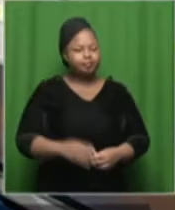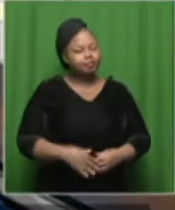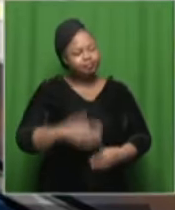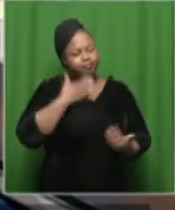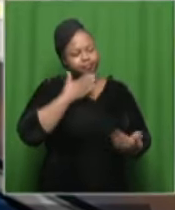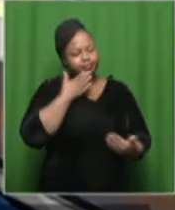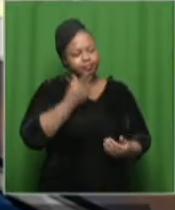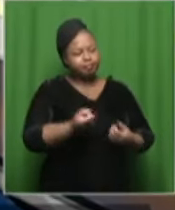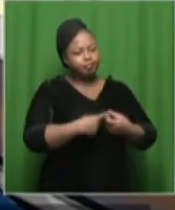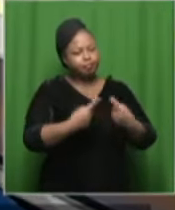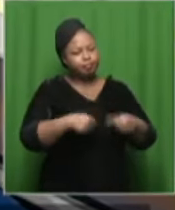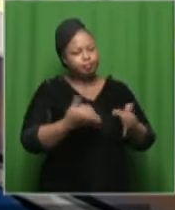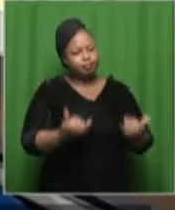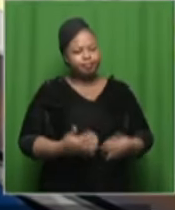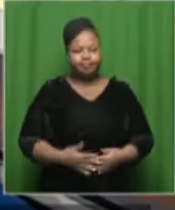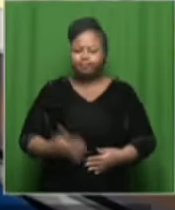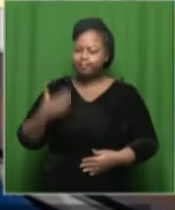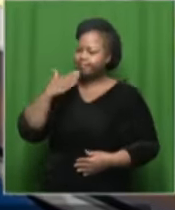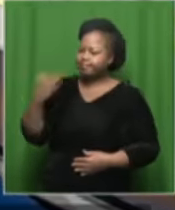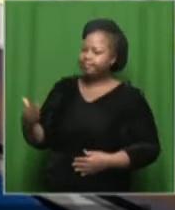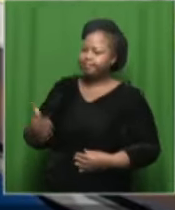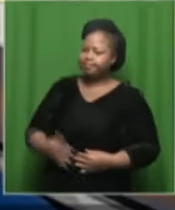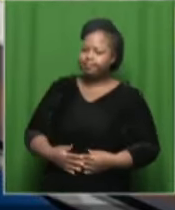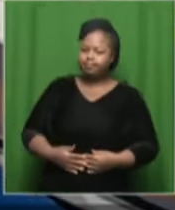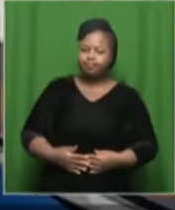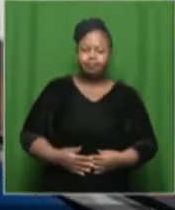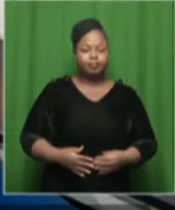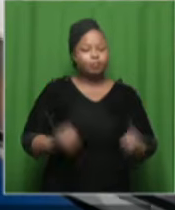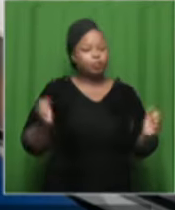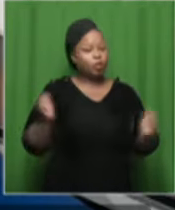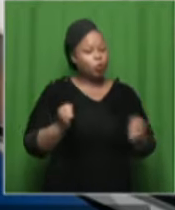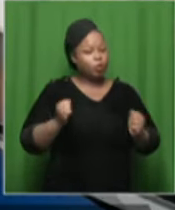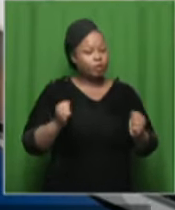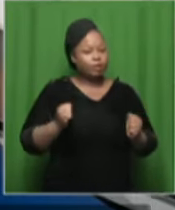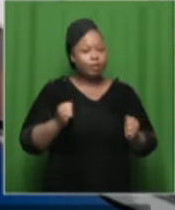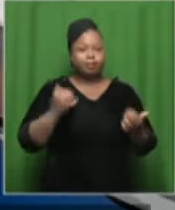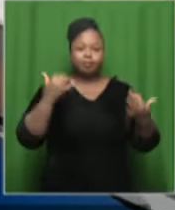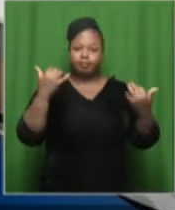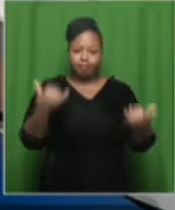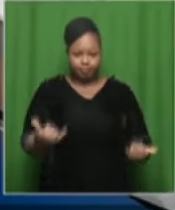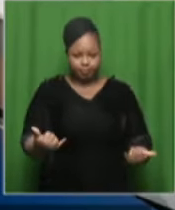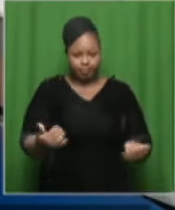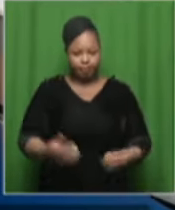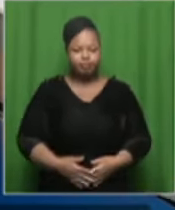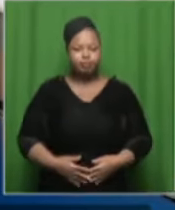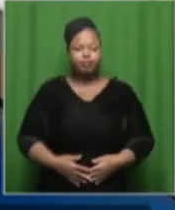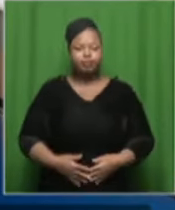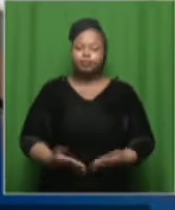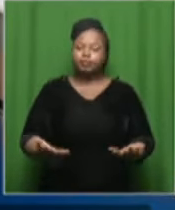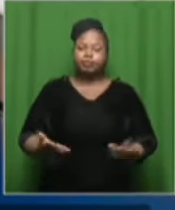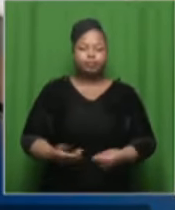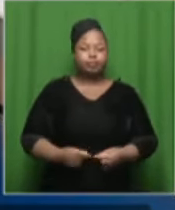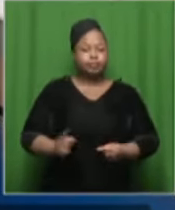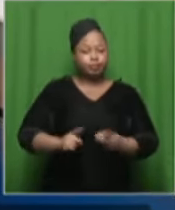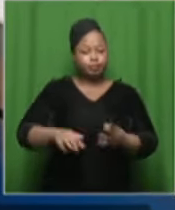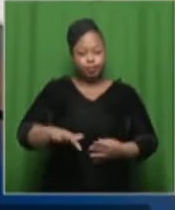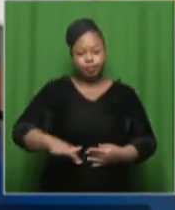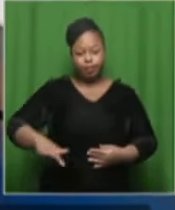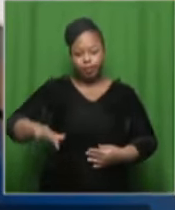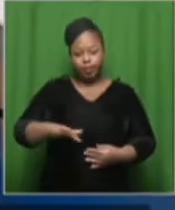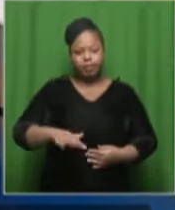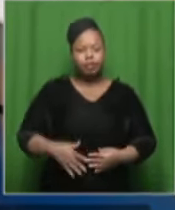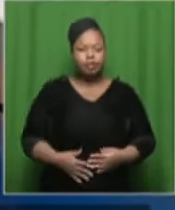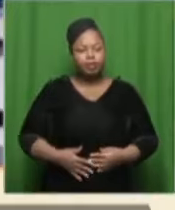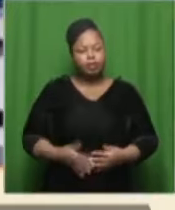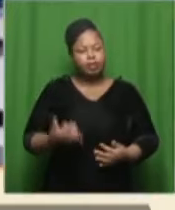on the SABC at this hour. Thank you. Right, so winter is once again in some parts of the country, and we're looking at